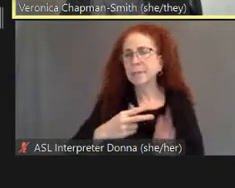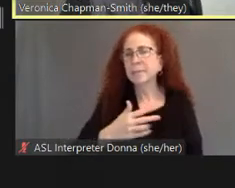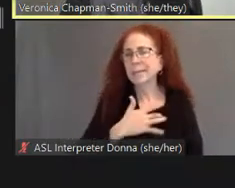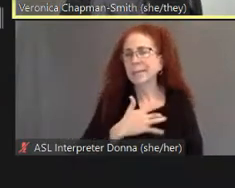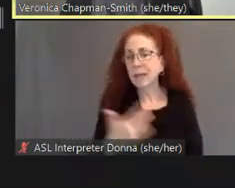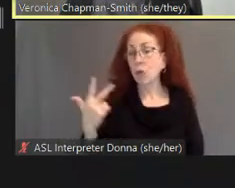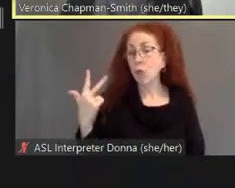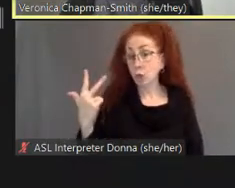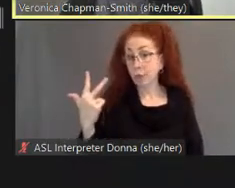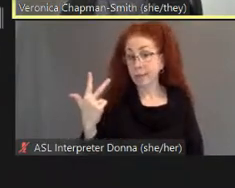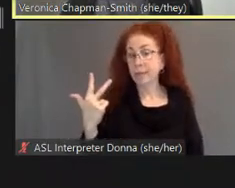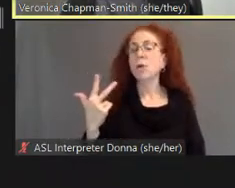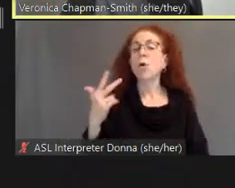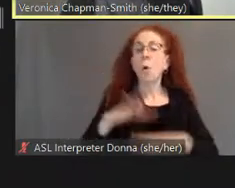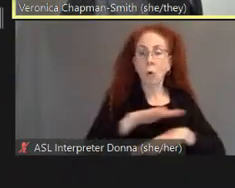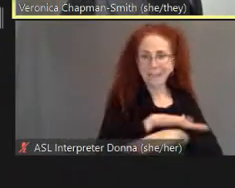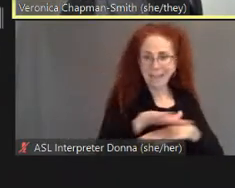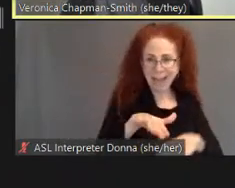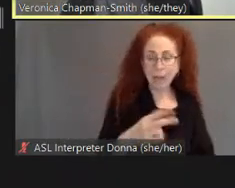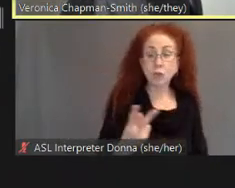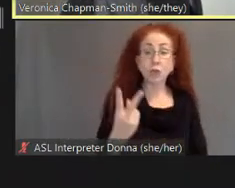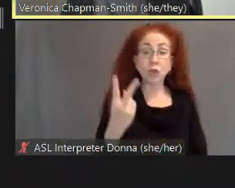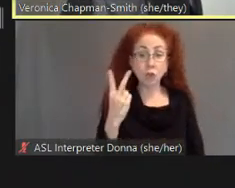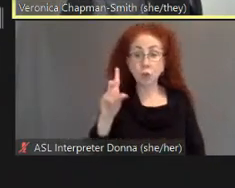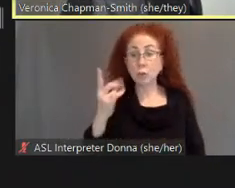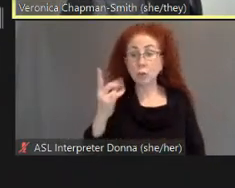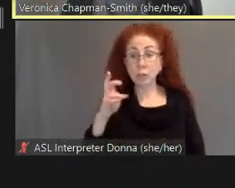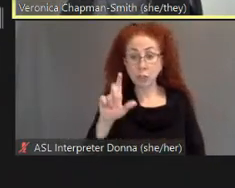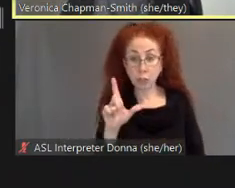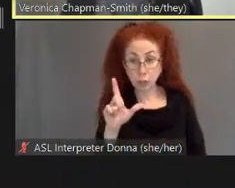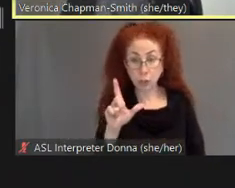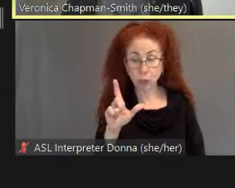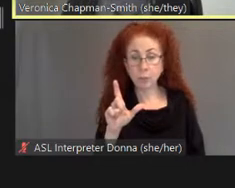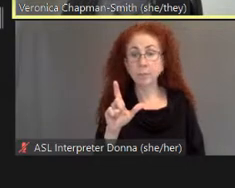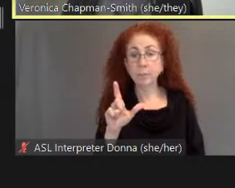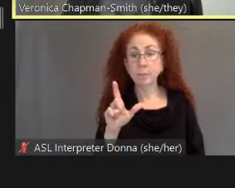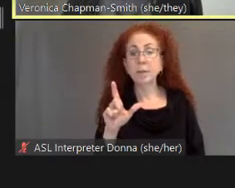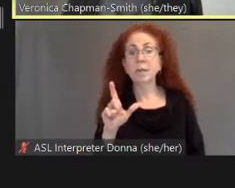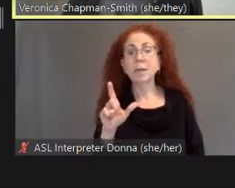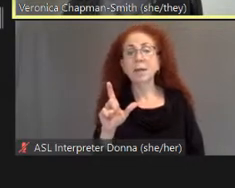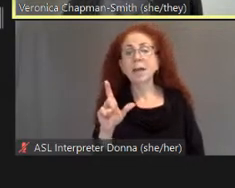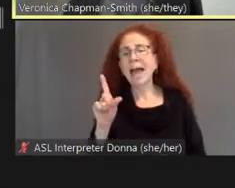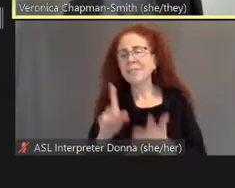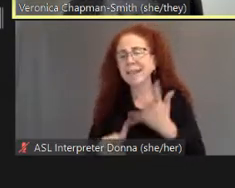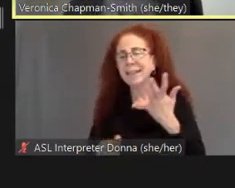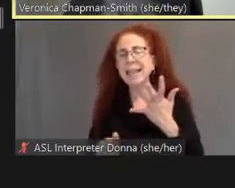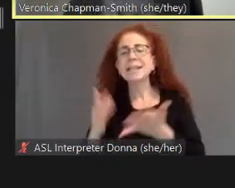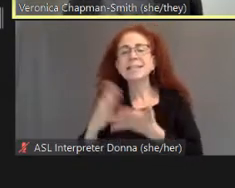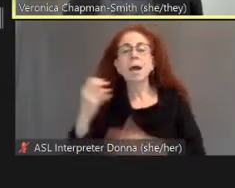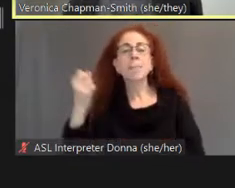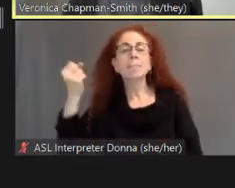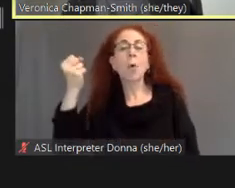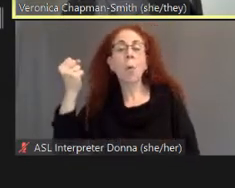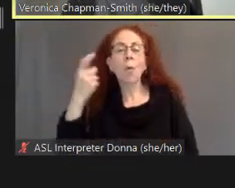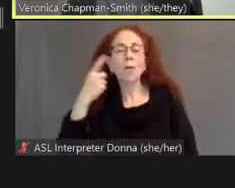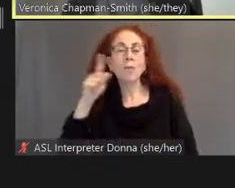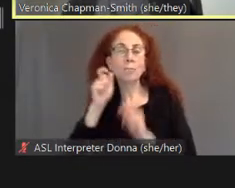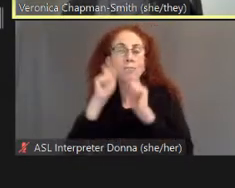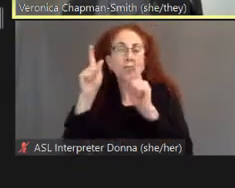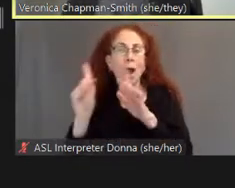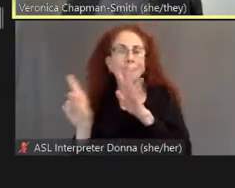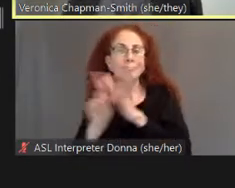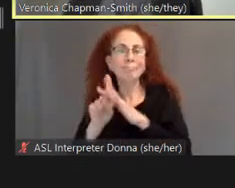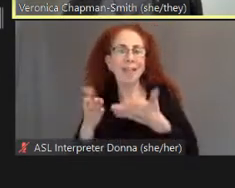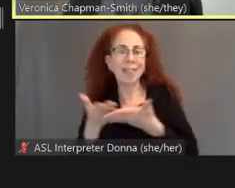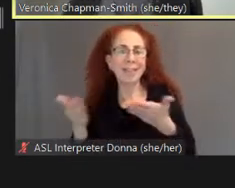stage productions, 2 digital commissions, and then I have what I call placeholders for surprises. Things that